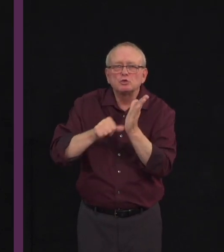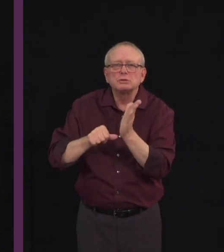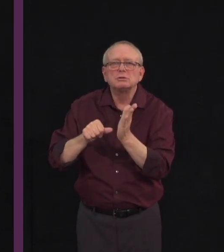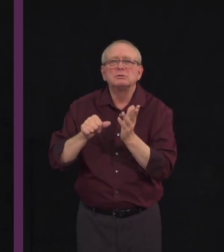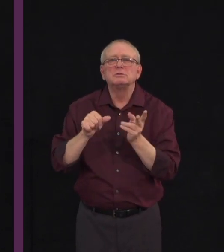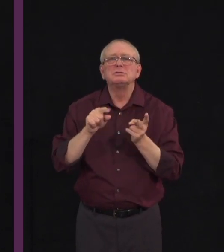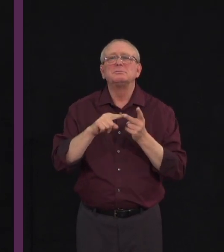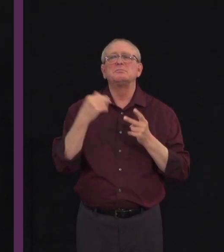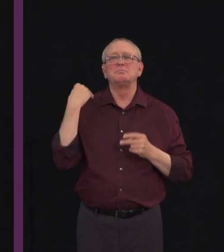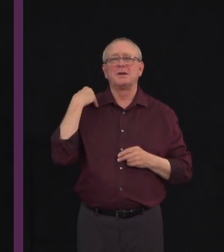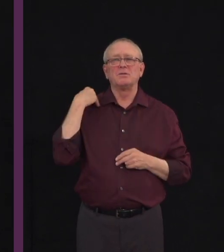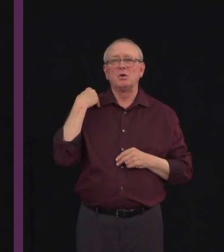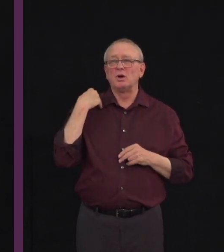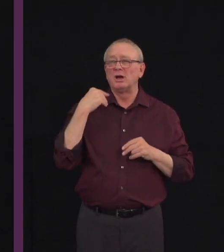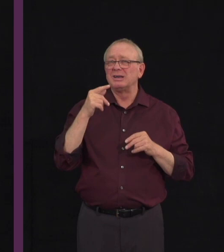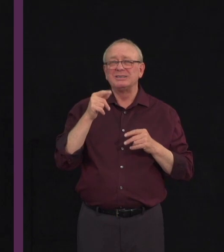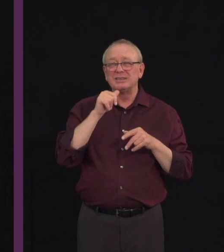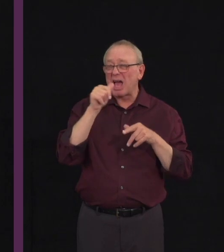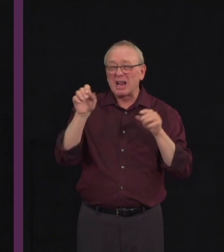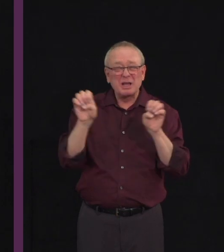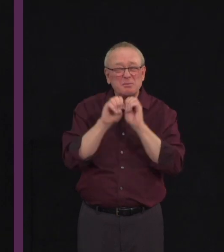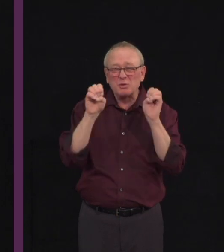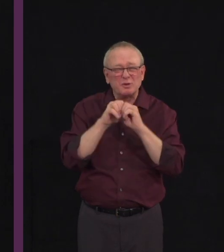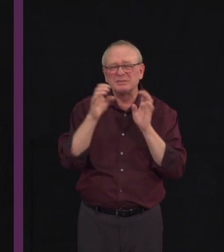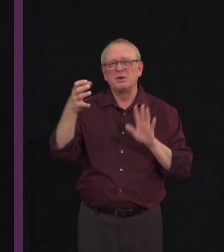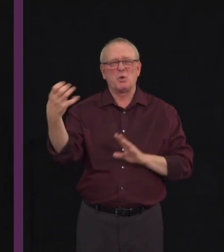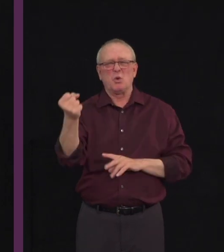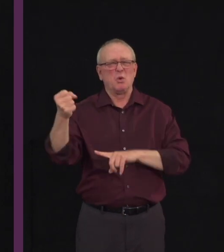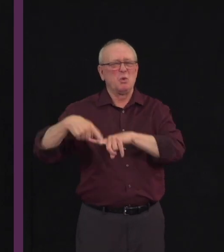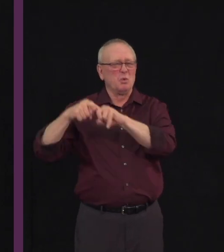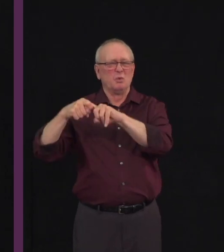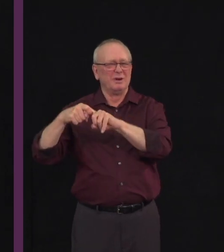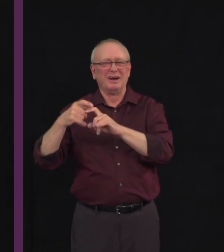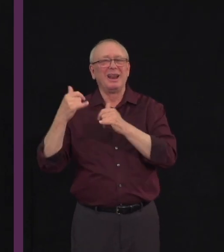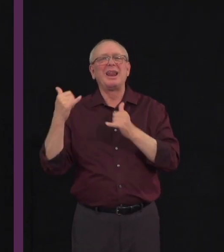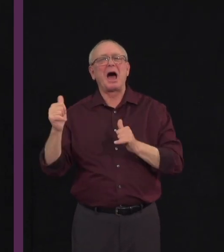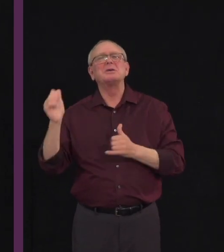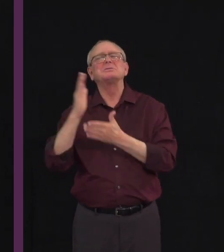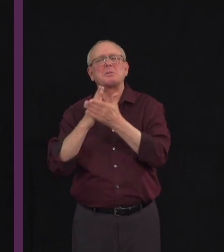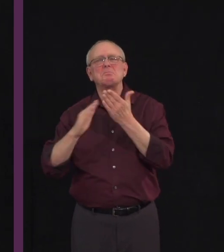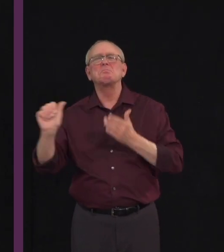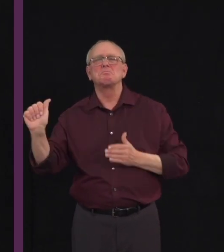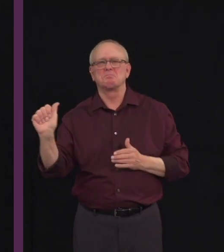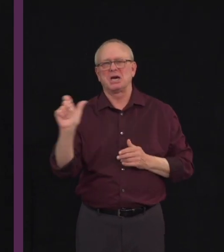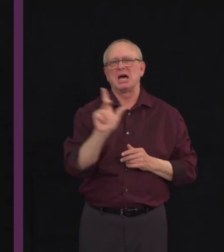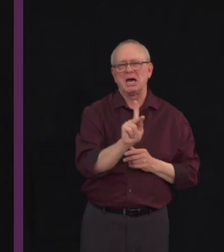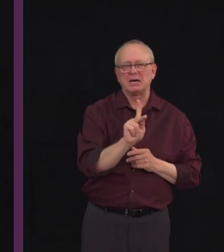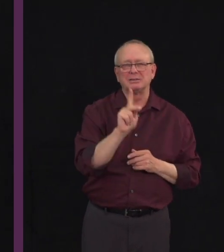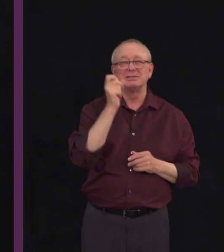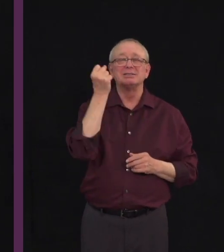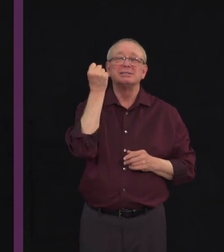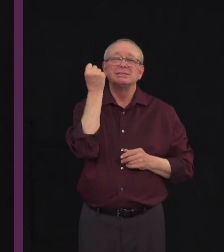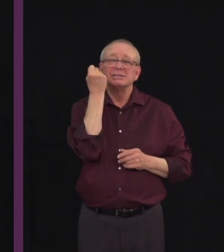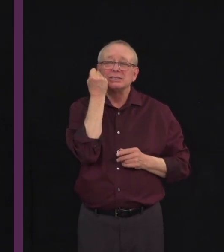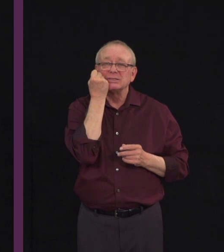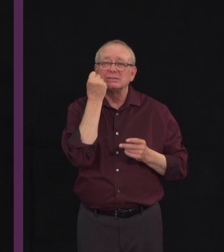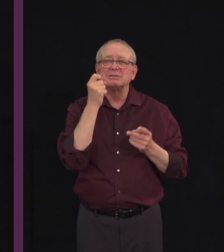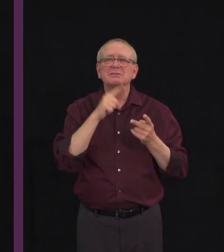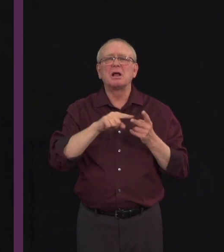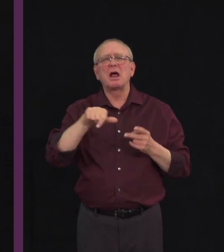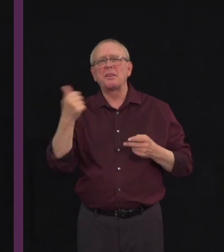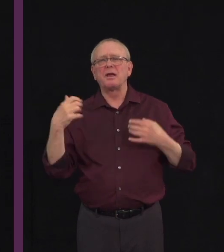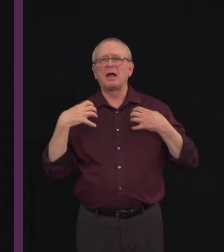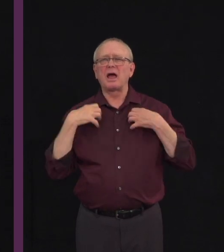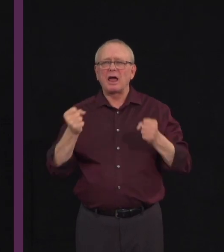4th. Secondly, dental and other health providers will also be allowed to resume services starting Monday, May the 4th,